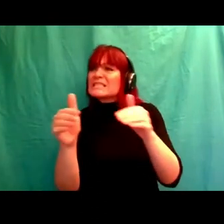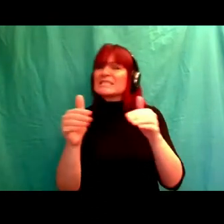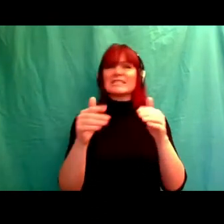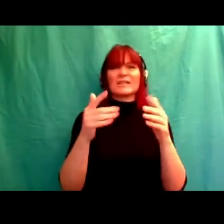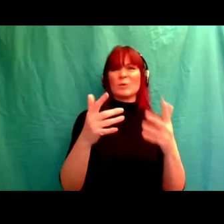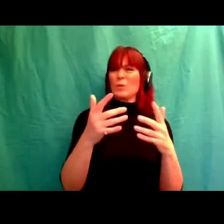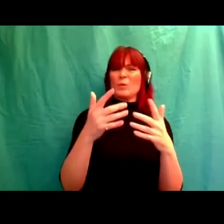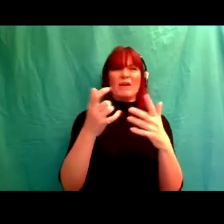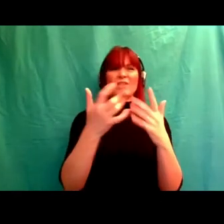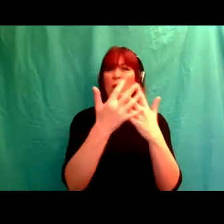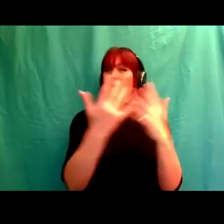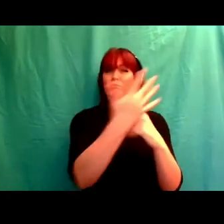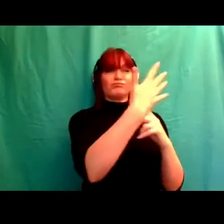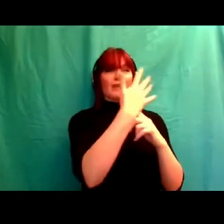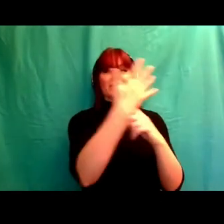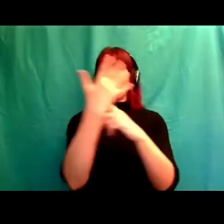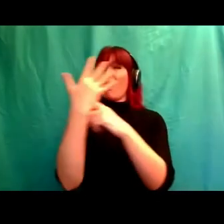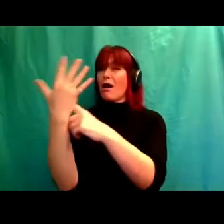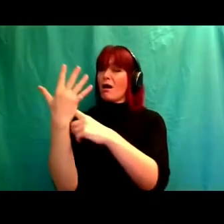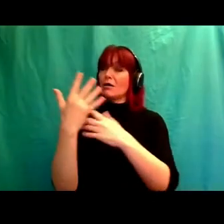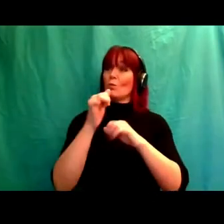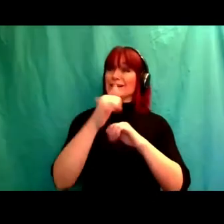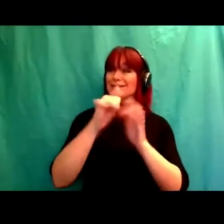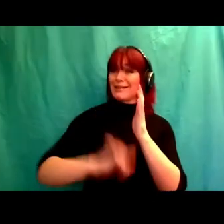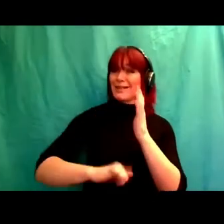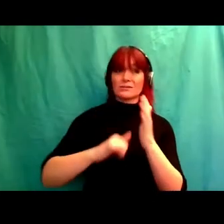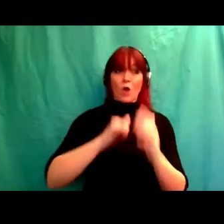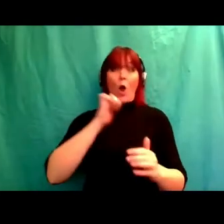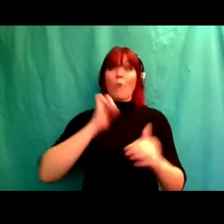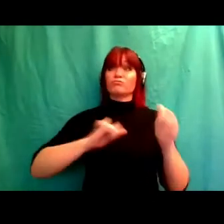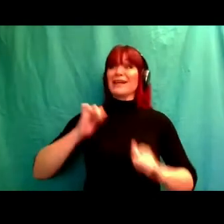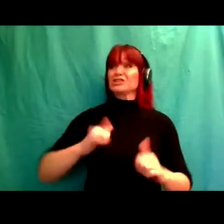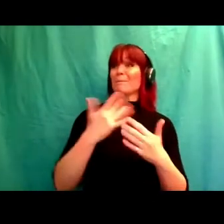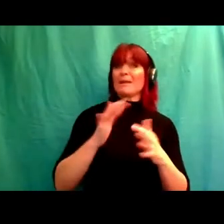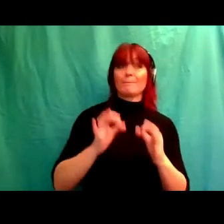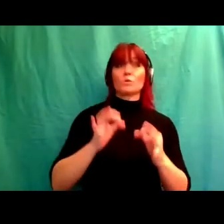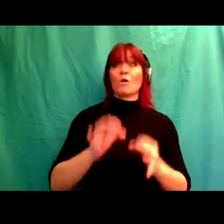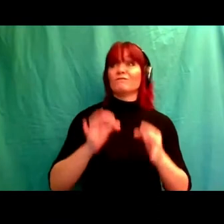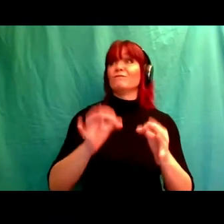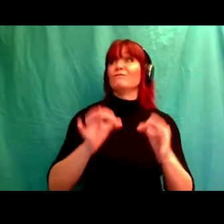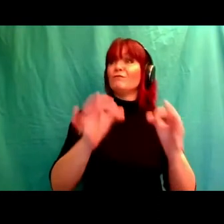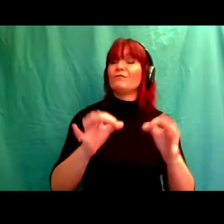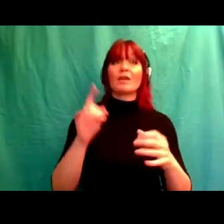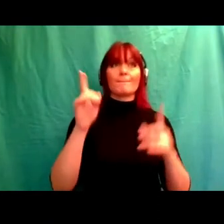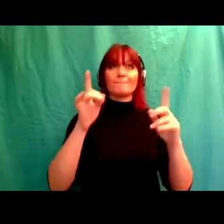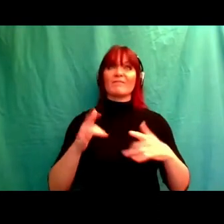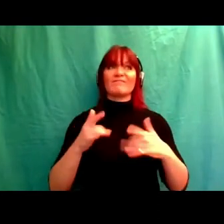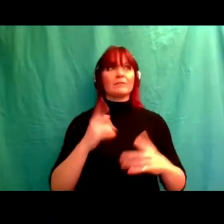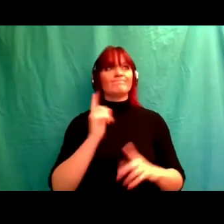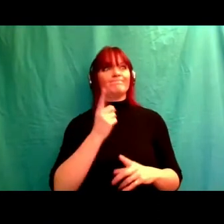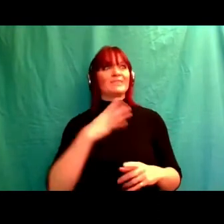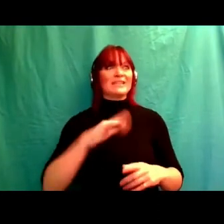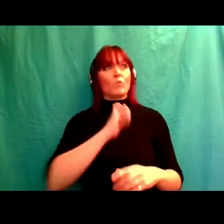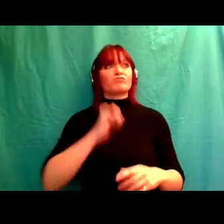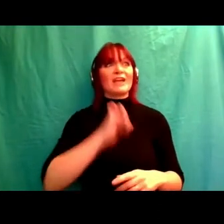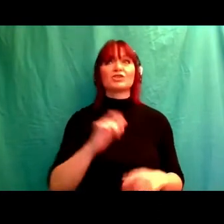on waiting lists for operations, which are perhaps much more visible, perhaps more immediate in people's minds? Where will the balance for that be?